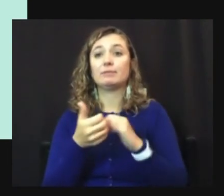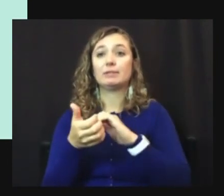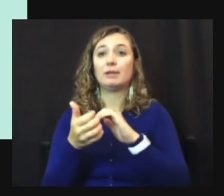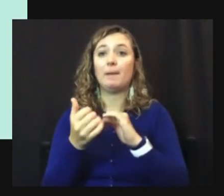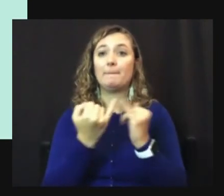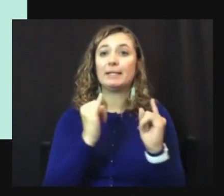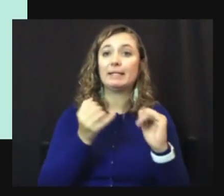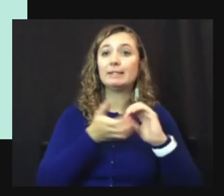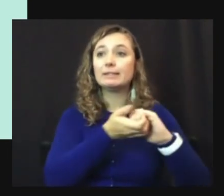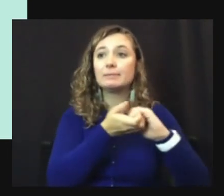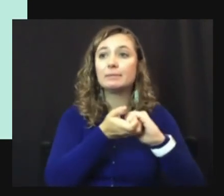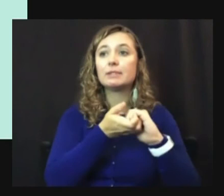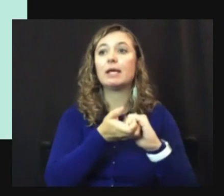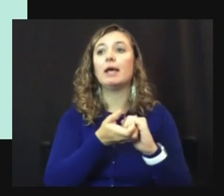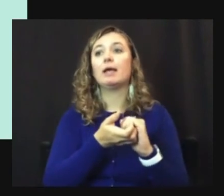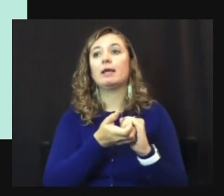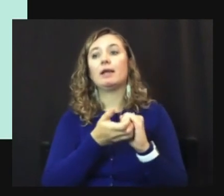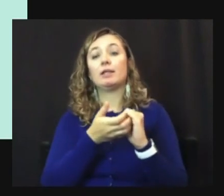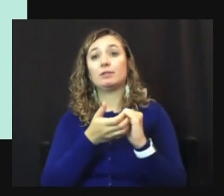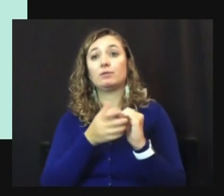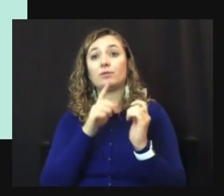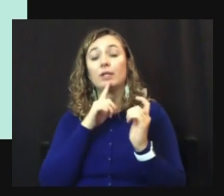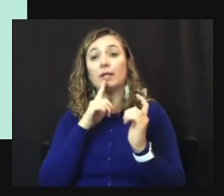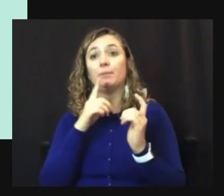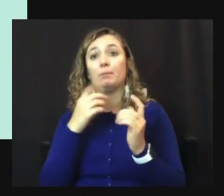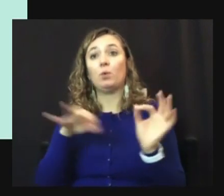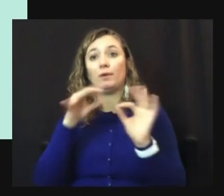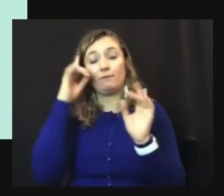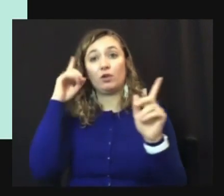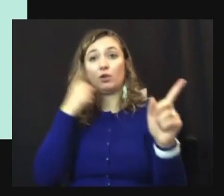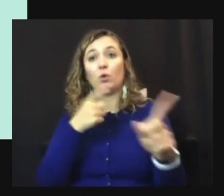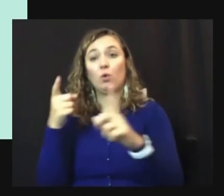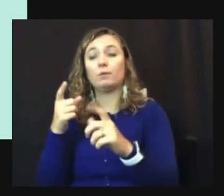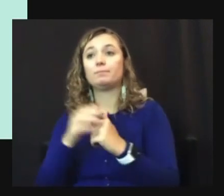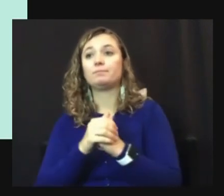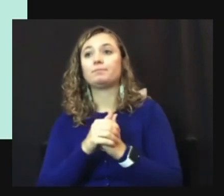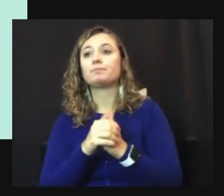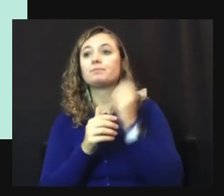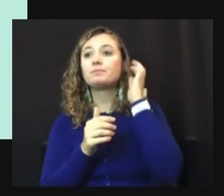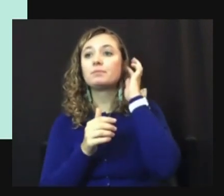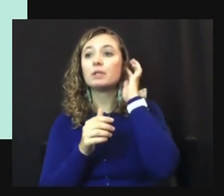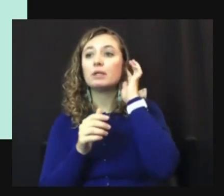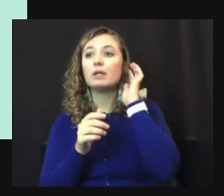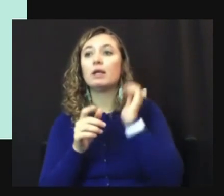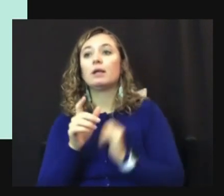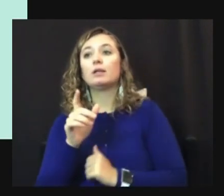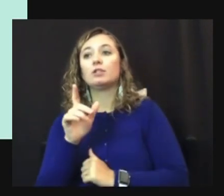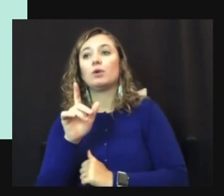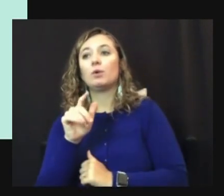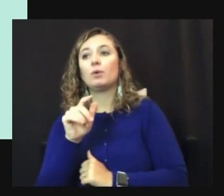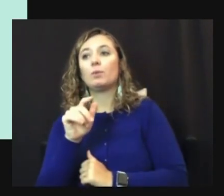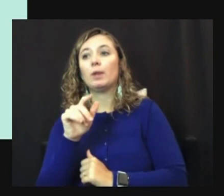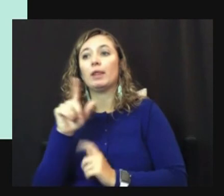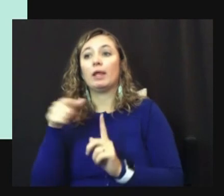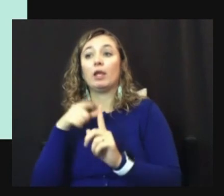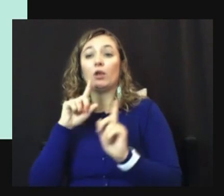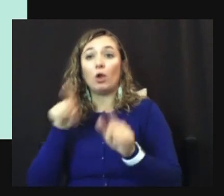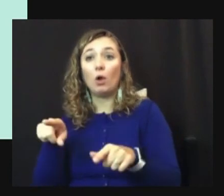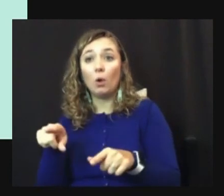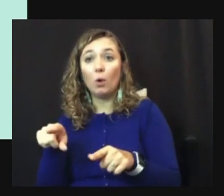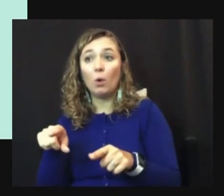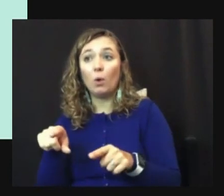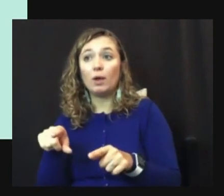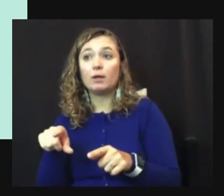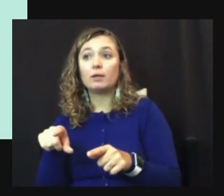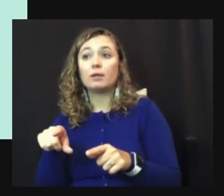and make sure that she has some in her pocket before she goes to the gym, which is brilliant because when the smell of the gym